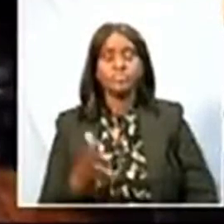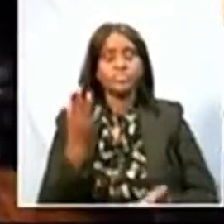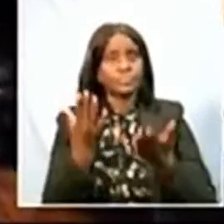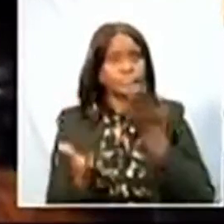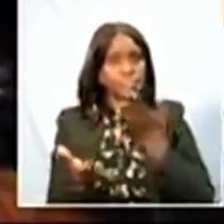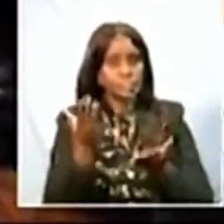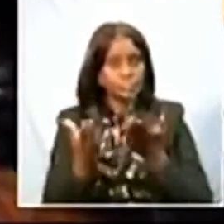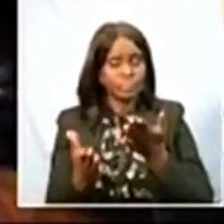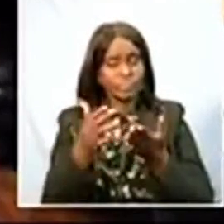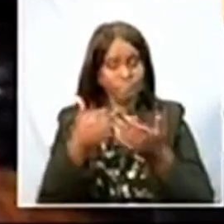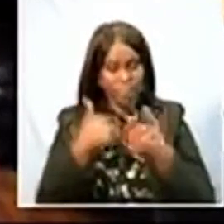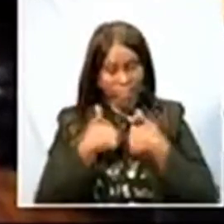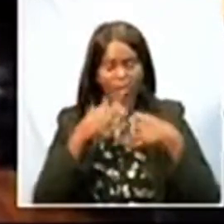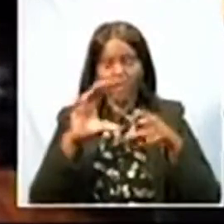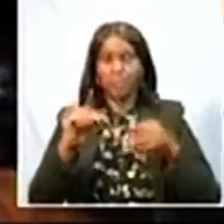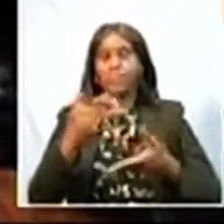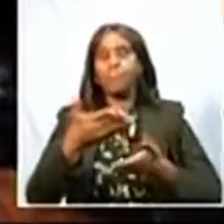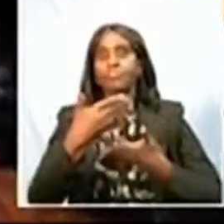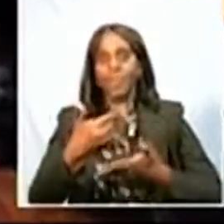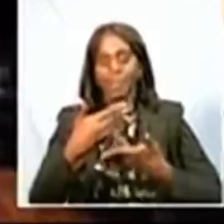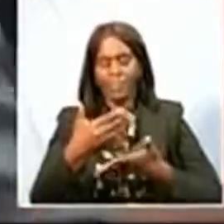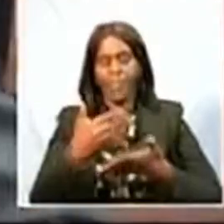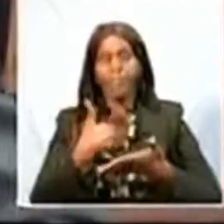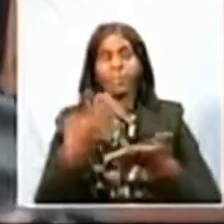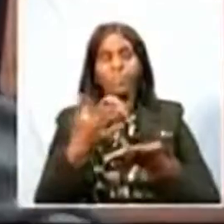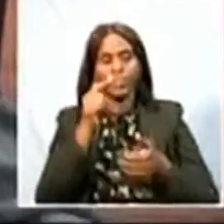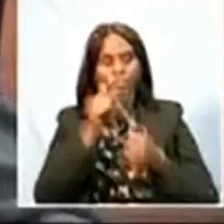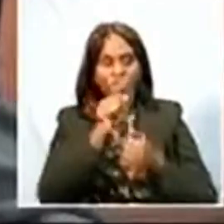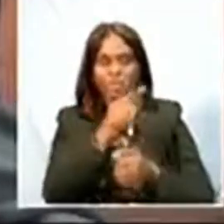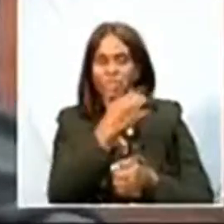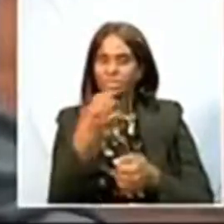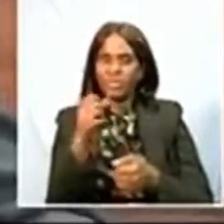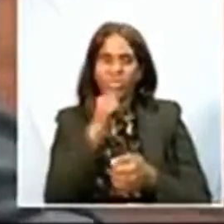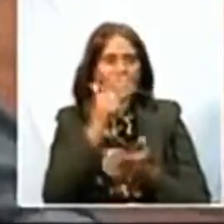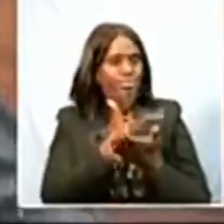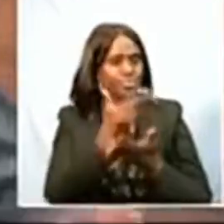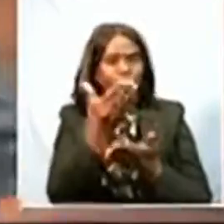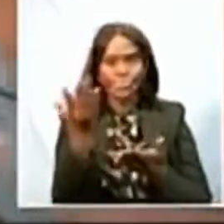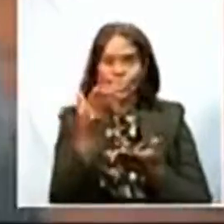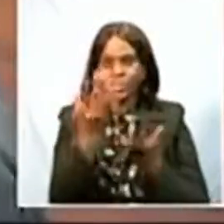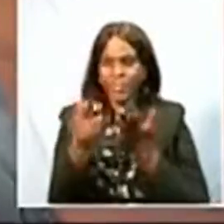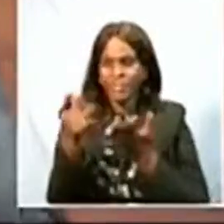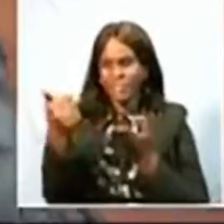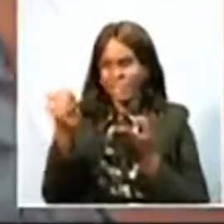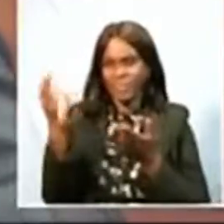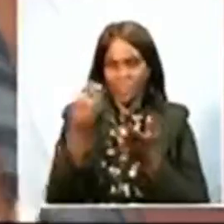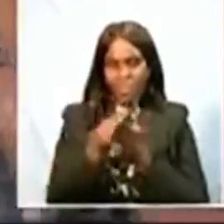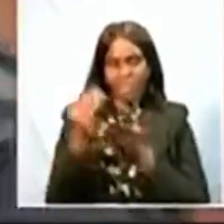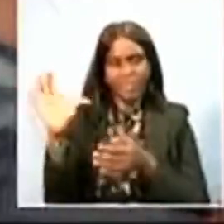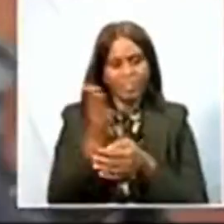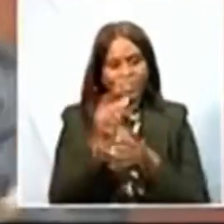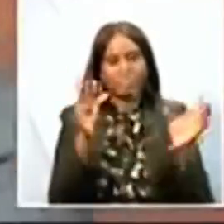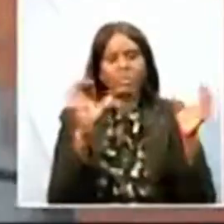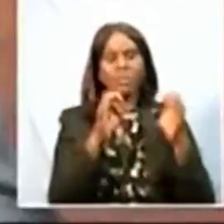Maybe there are no documentation because the equipments were not bought. Maybe the money came back to the council. Correct. So you can continue,